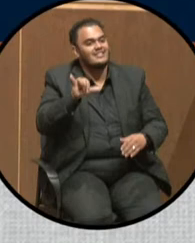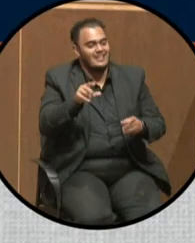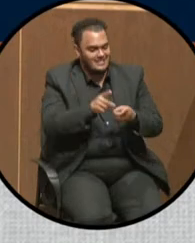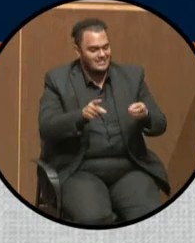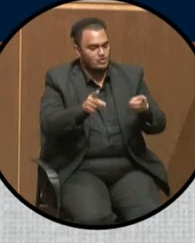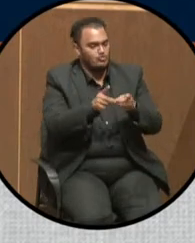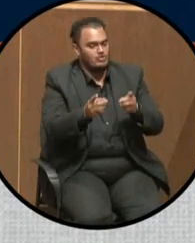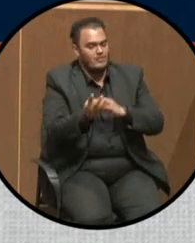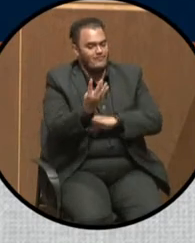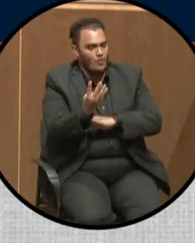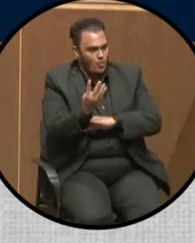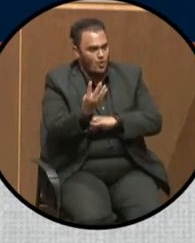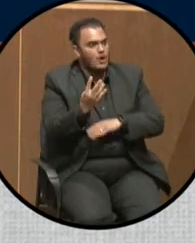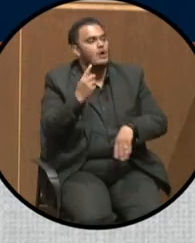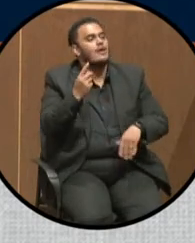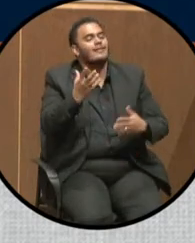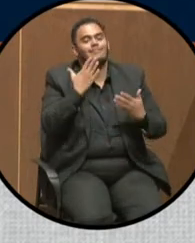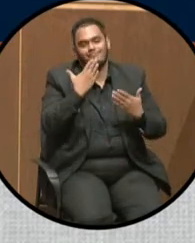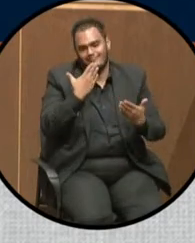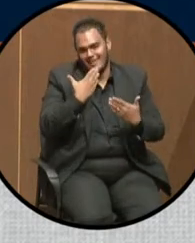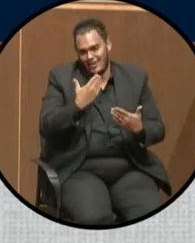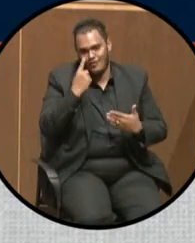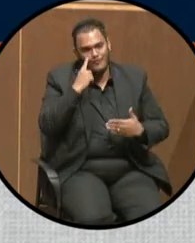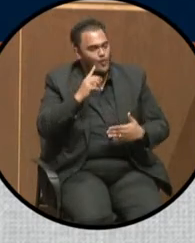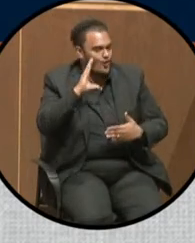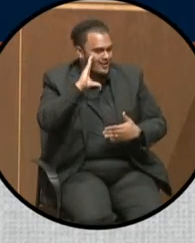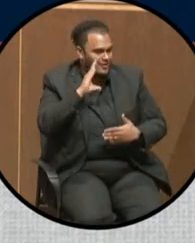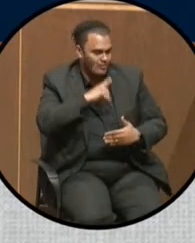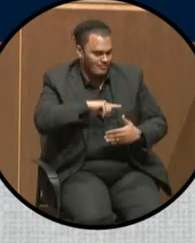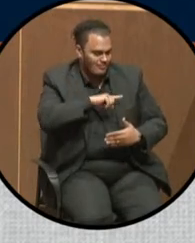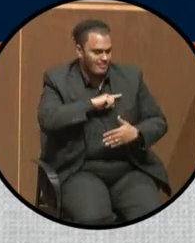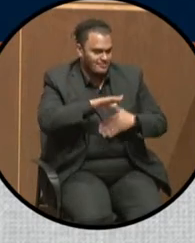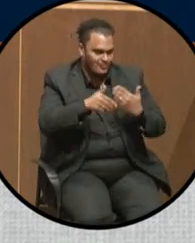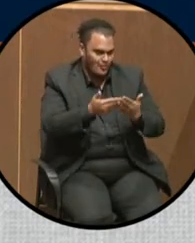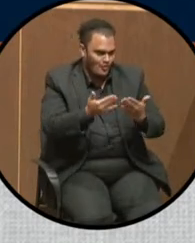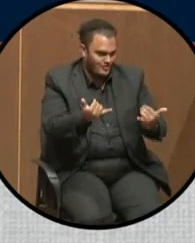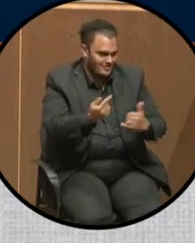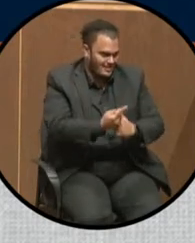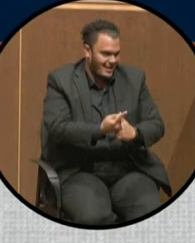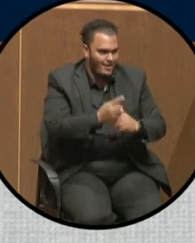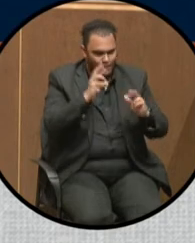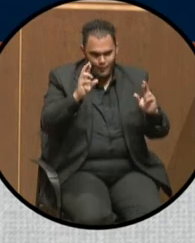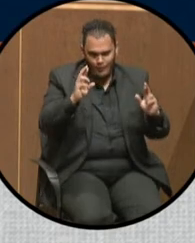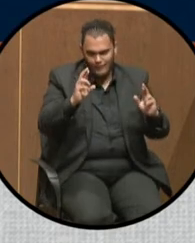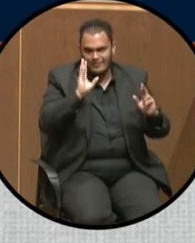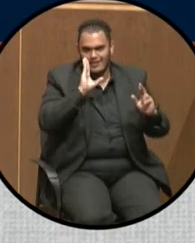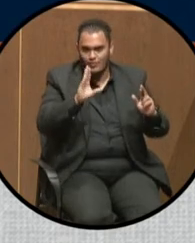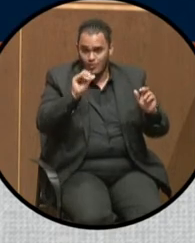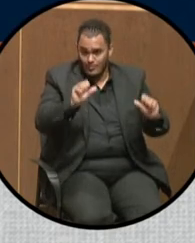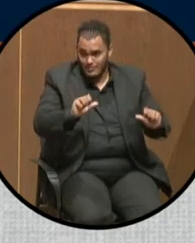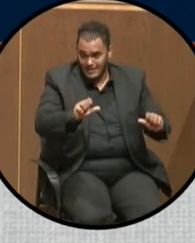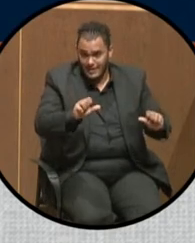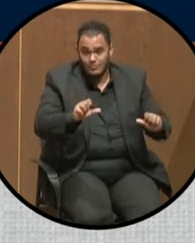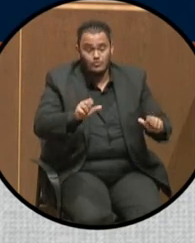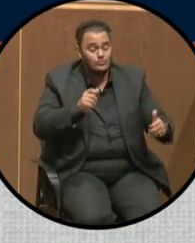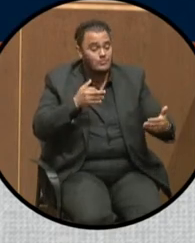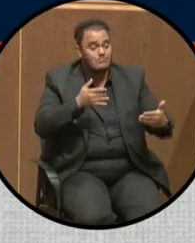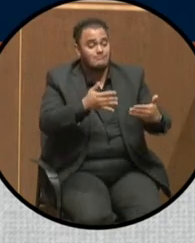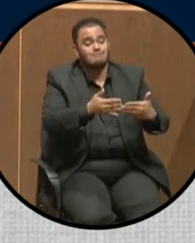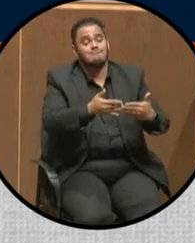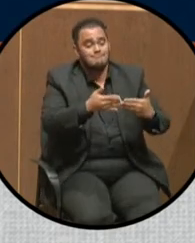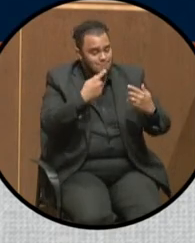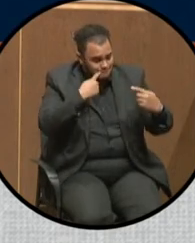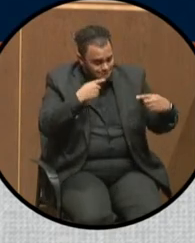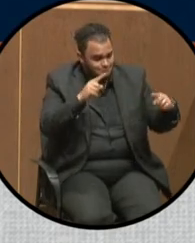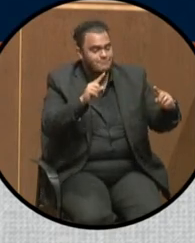you for hearing all of us today as we hopefully reach some sort of conclusion to this mask policy.